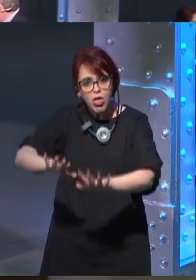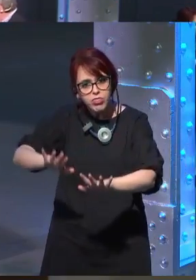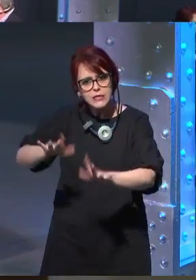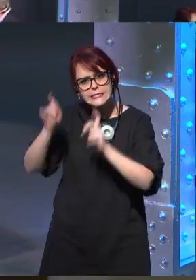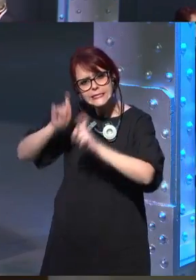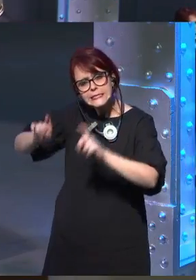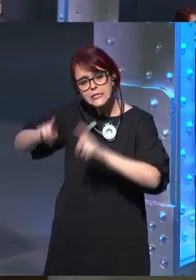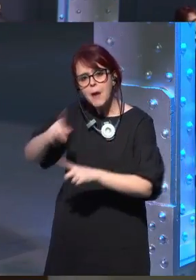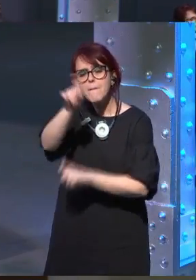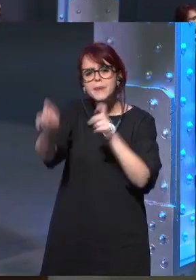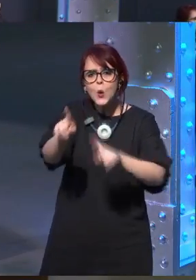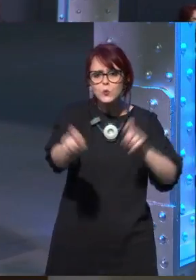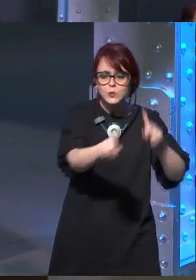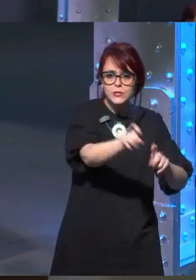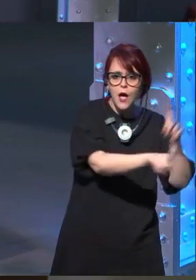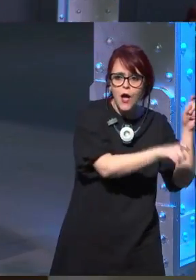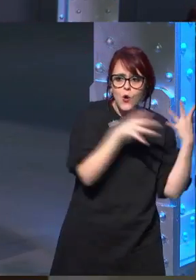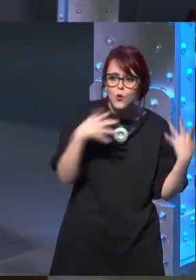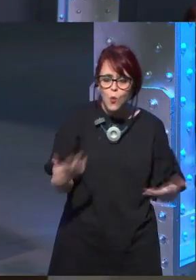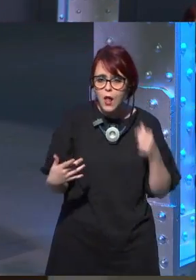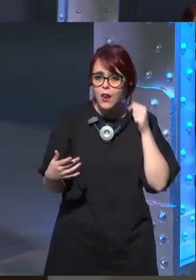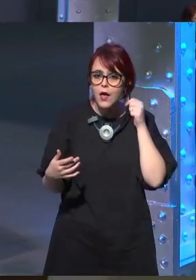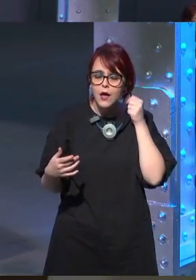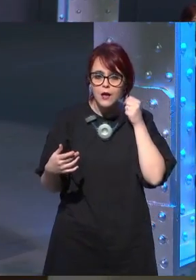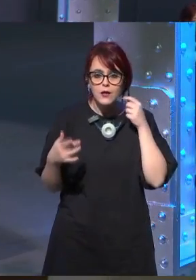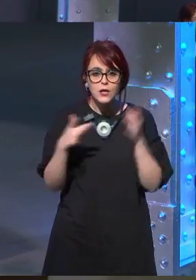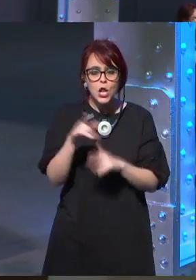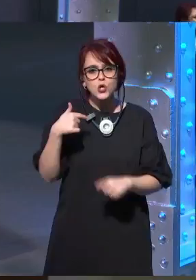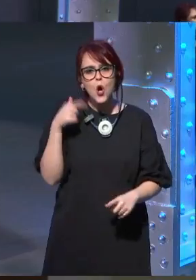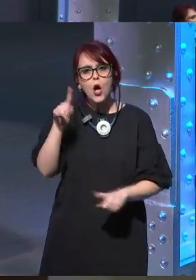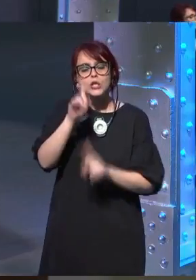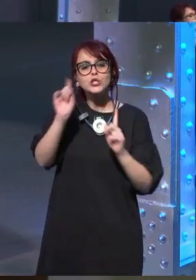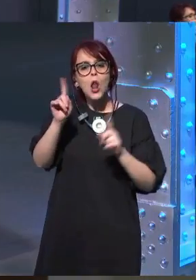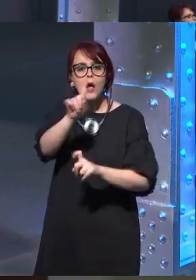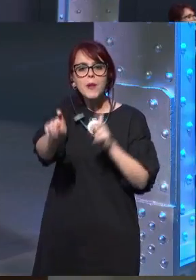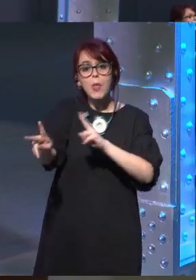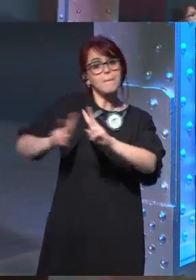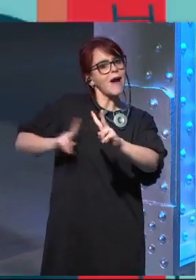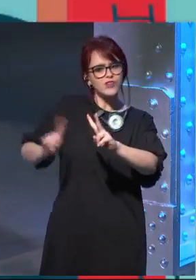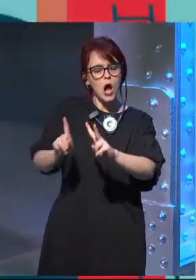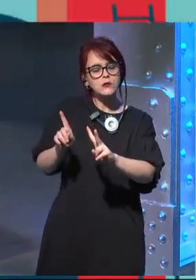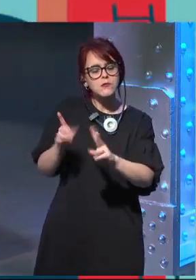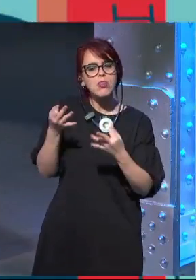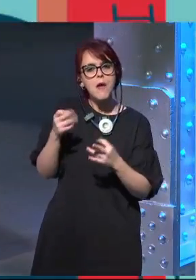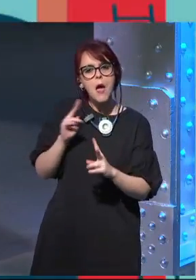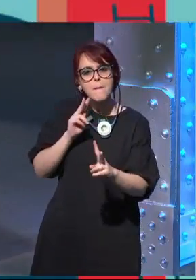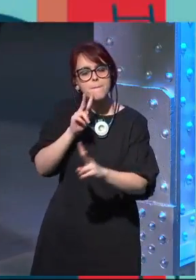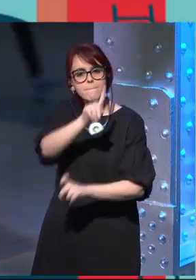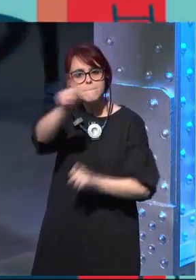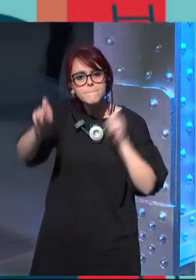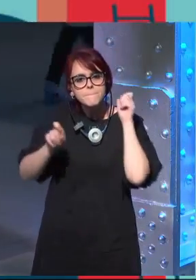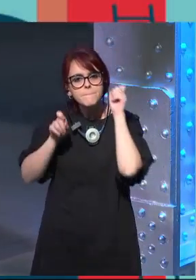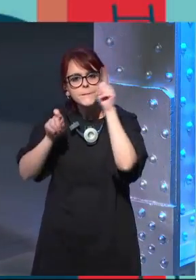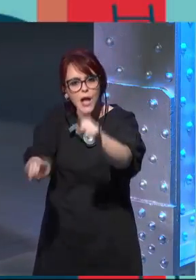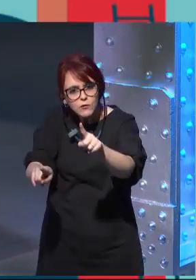are the questions I ask. And I ask them to ask themselves these questions actually. What do I stand for? What are my